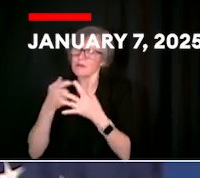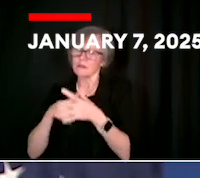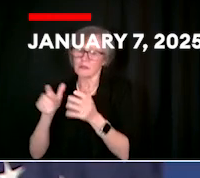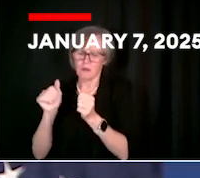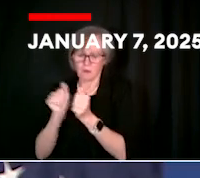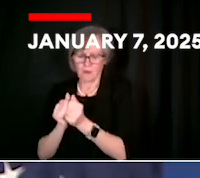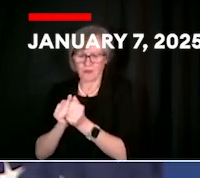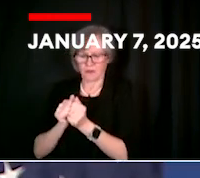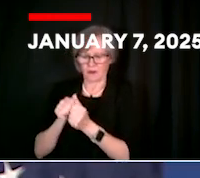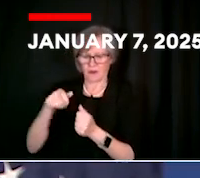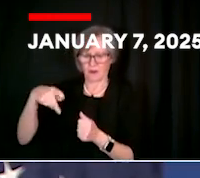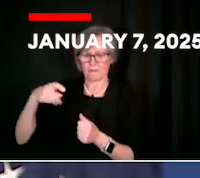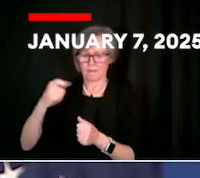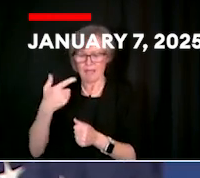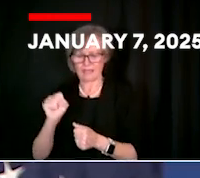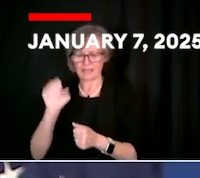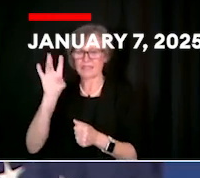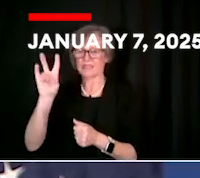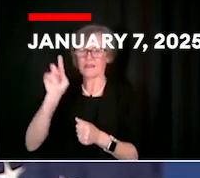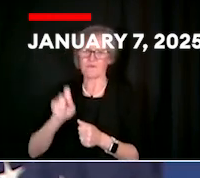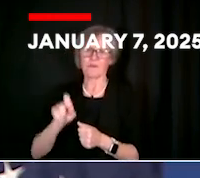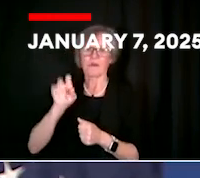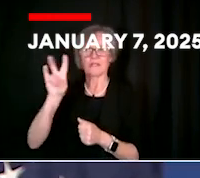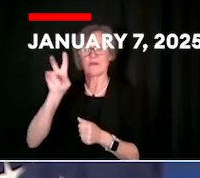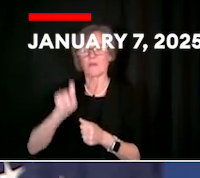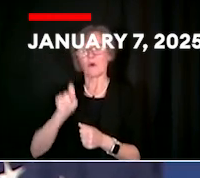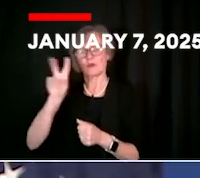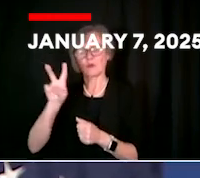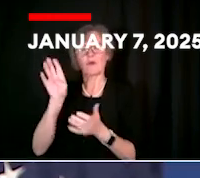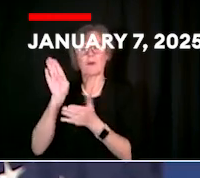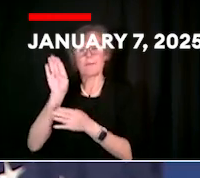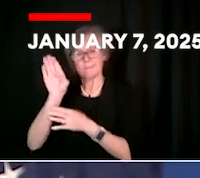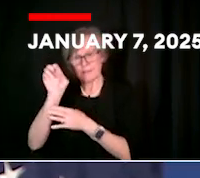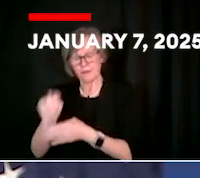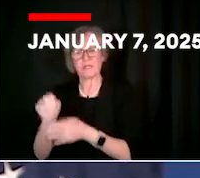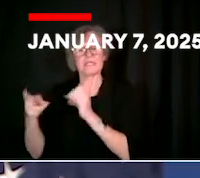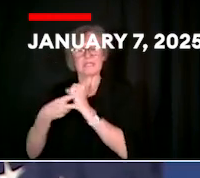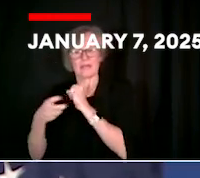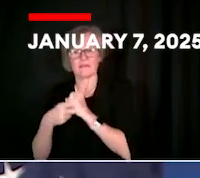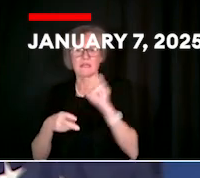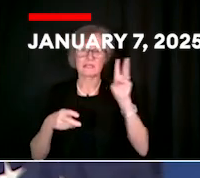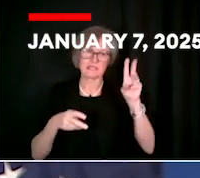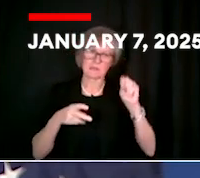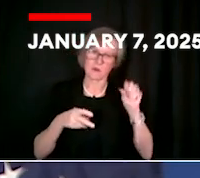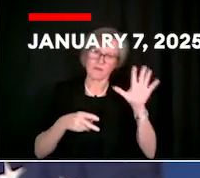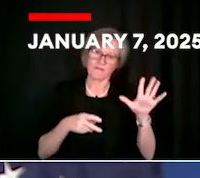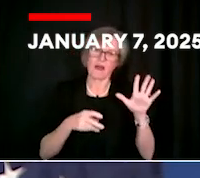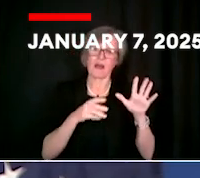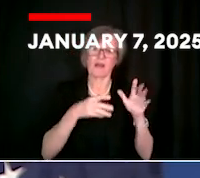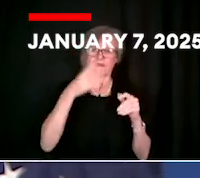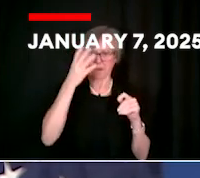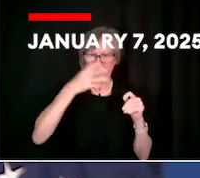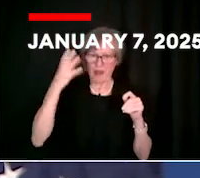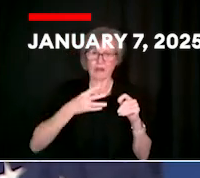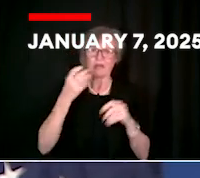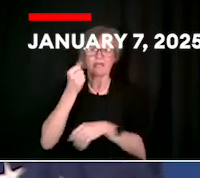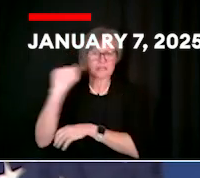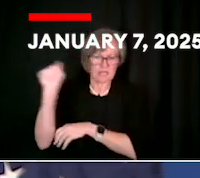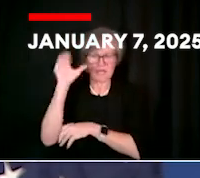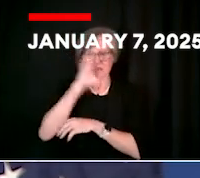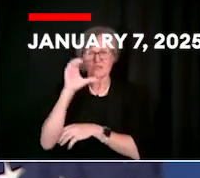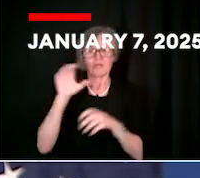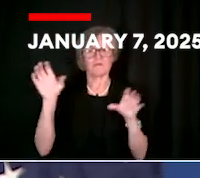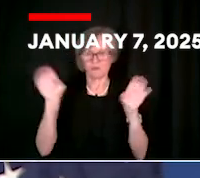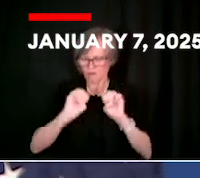come up with $7.2 billion in savings so we can deal with the $6.5 billion migrant and asylum seeker crisis. We're managing our